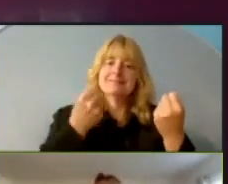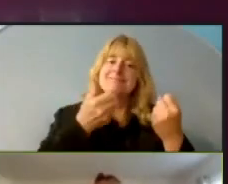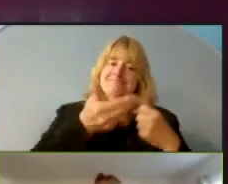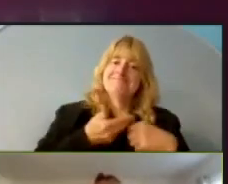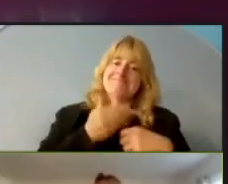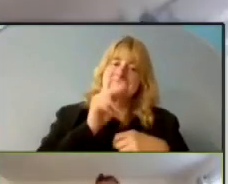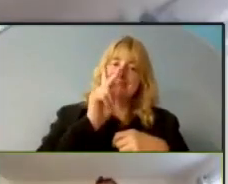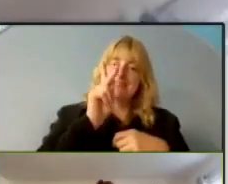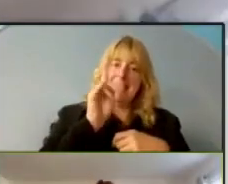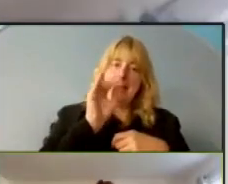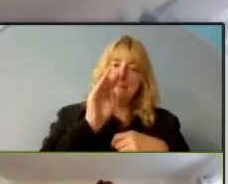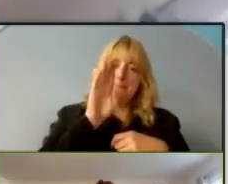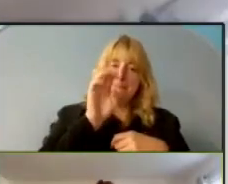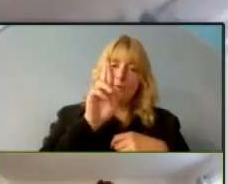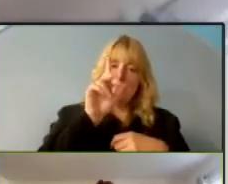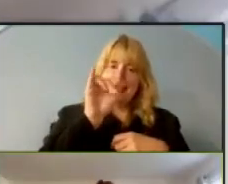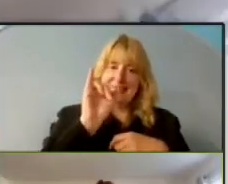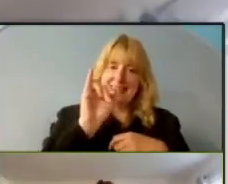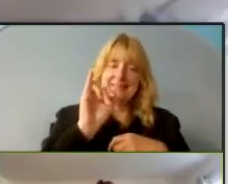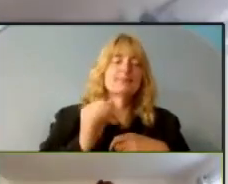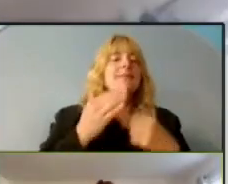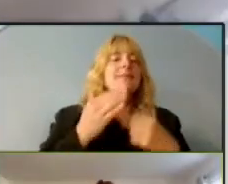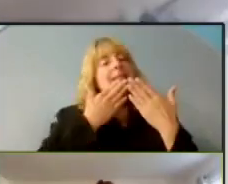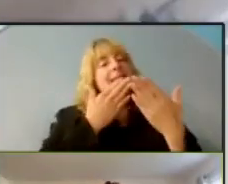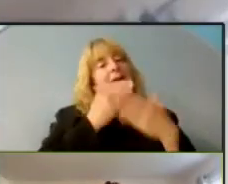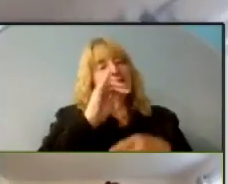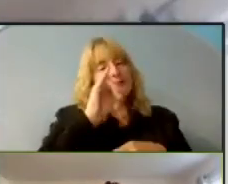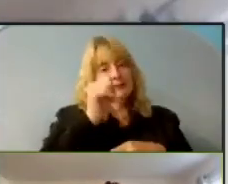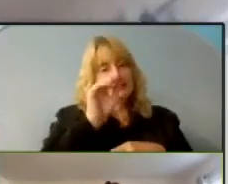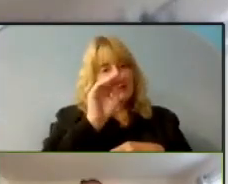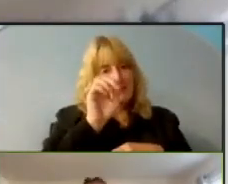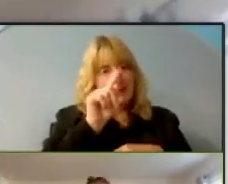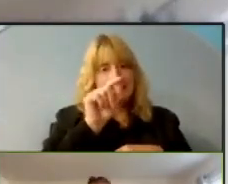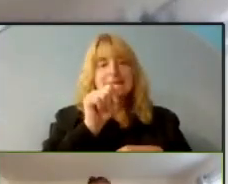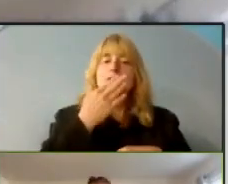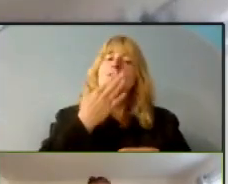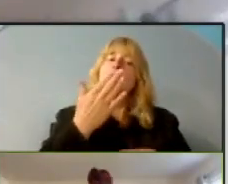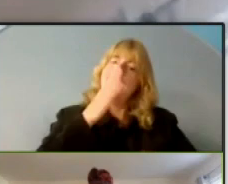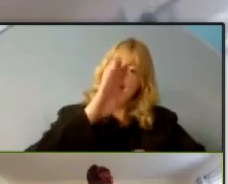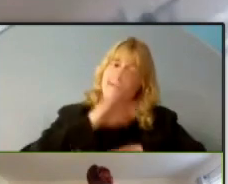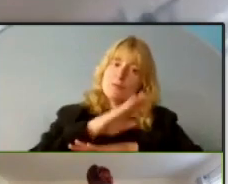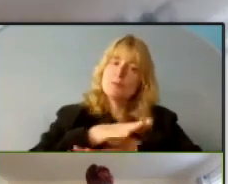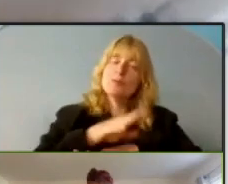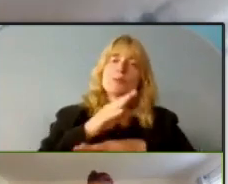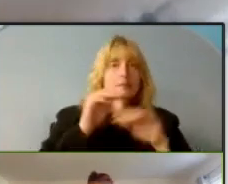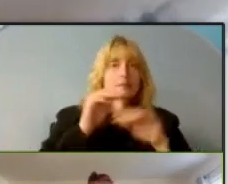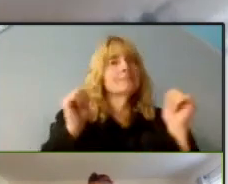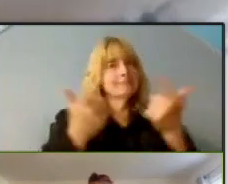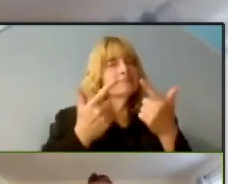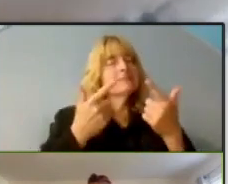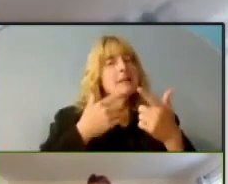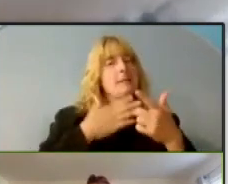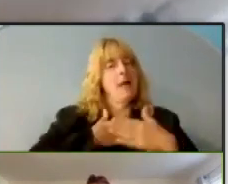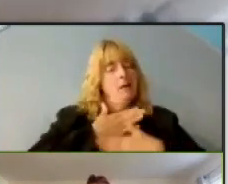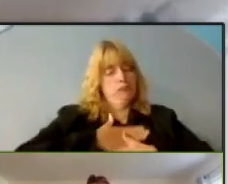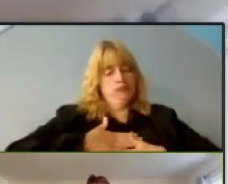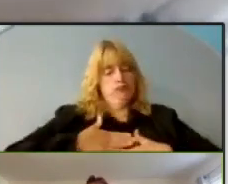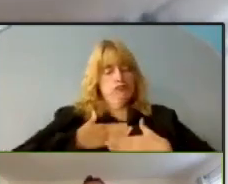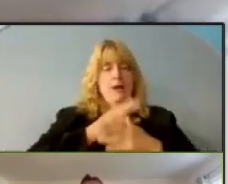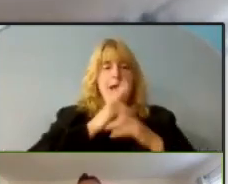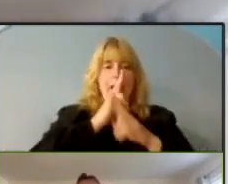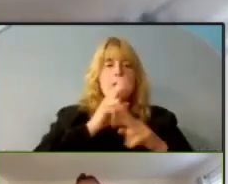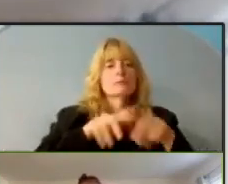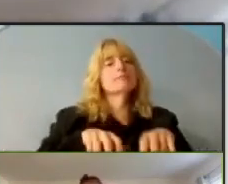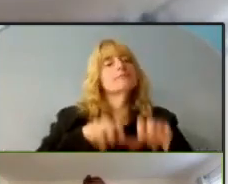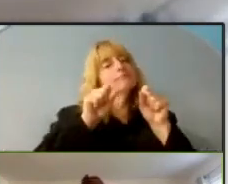Thank you, Jametta. Good afternoon, everyone. It is my absolute honor and pleasure to hold this space for you as a mom, as a